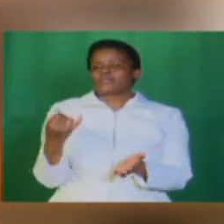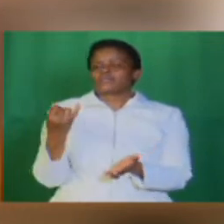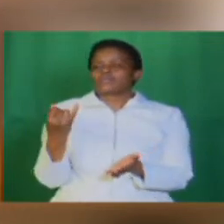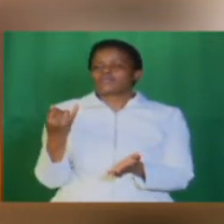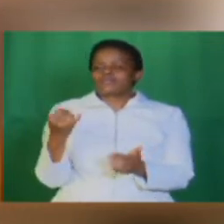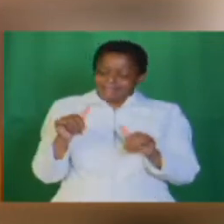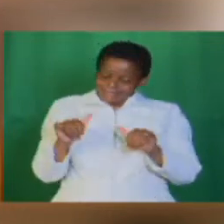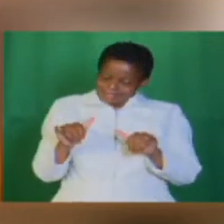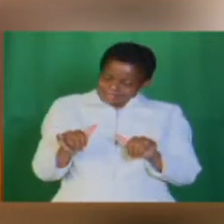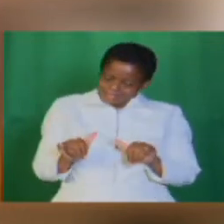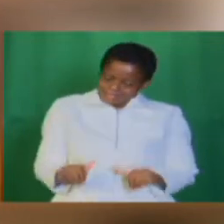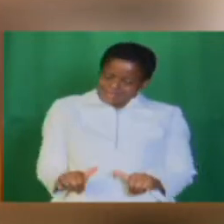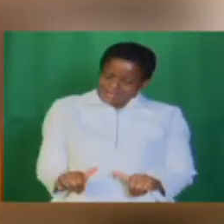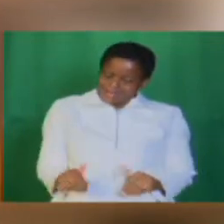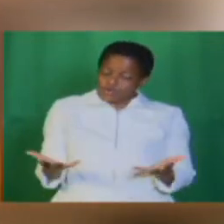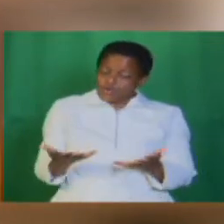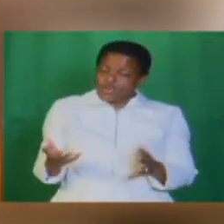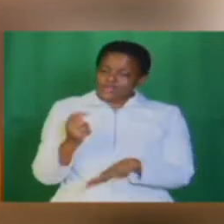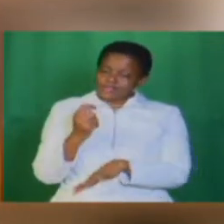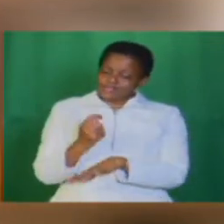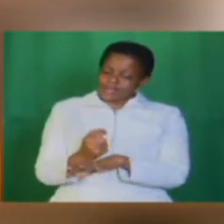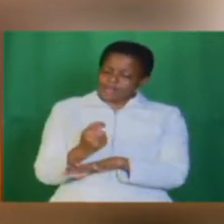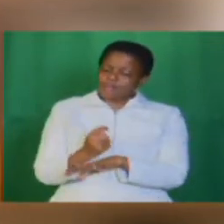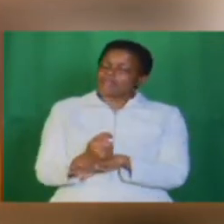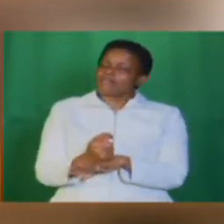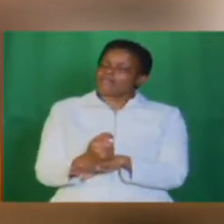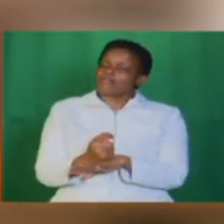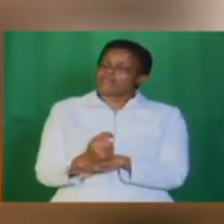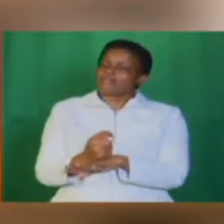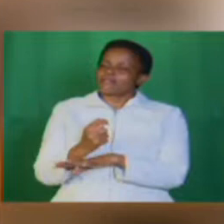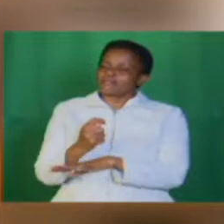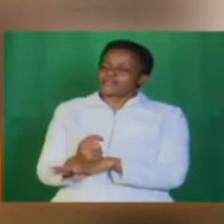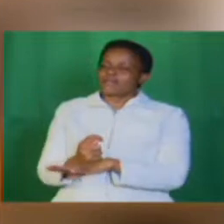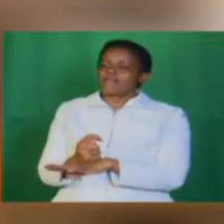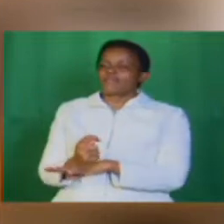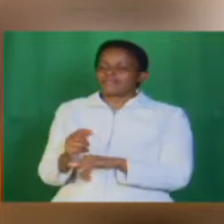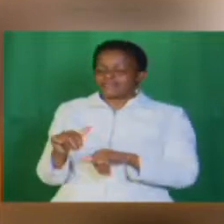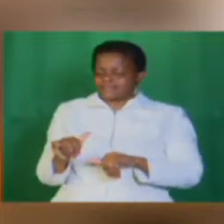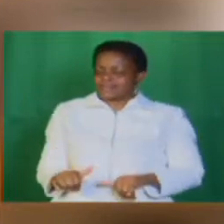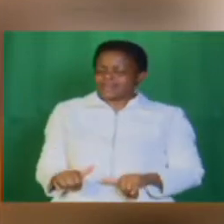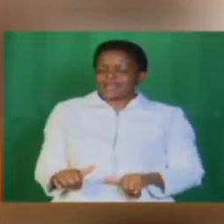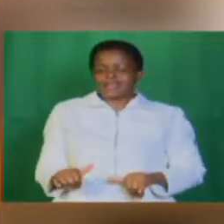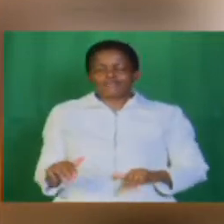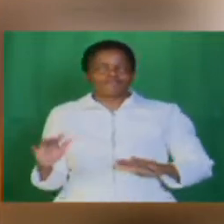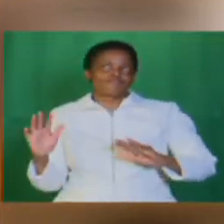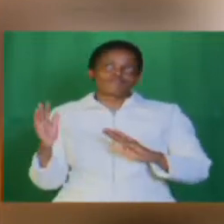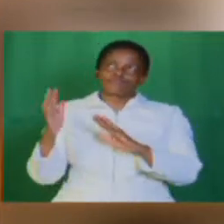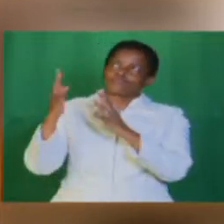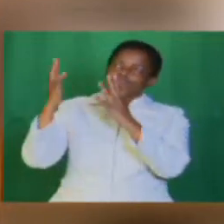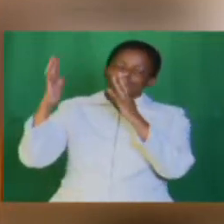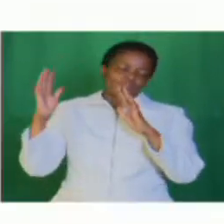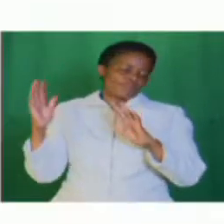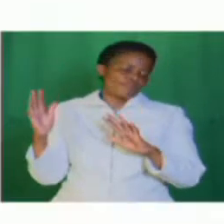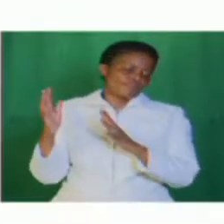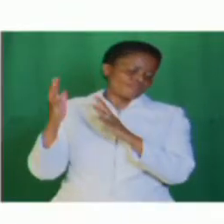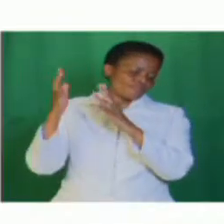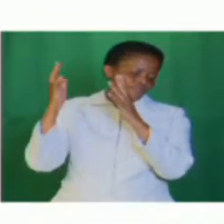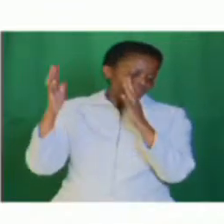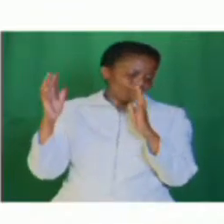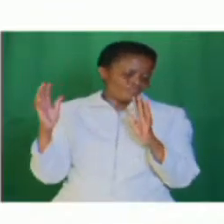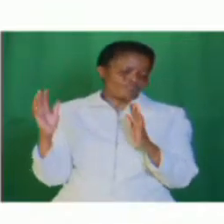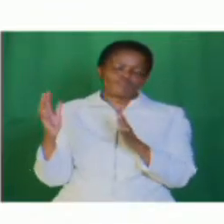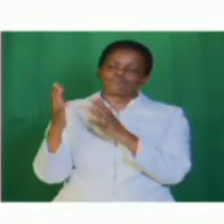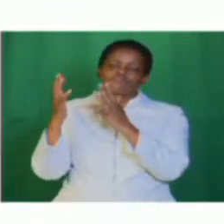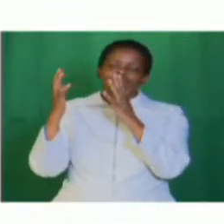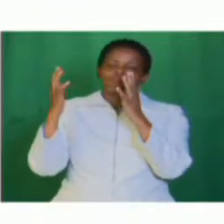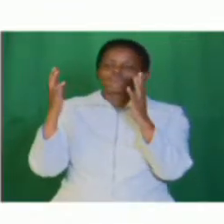the temple continually, blessing, praising God. That is what they did. They stayed in the